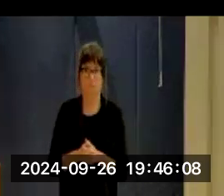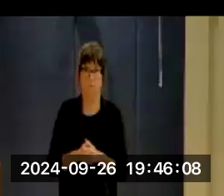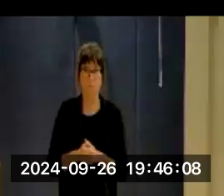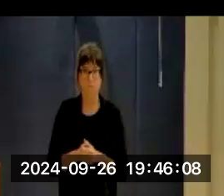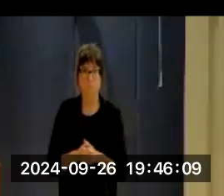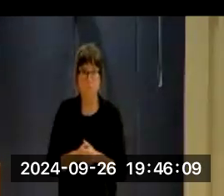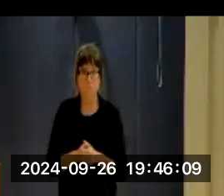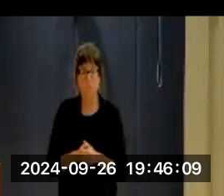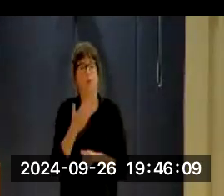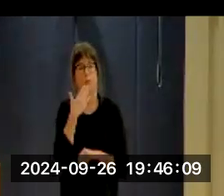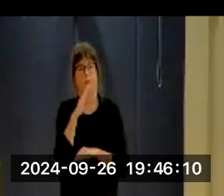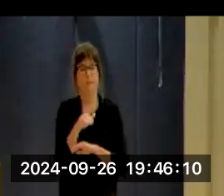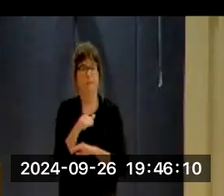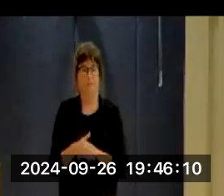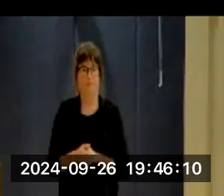Good evening.